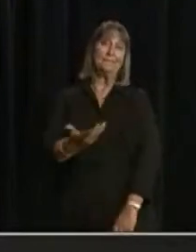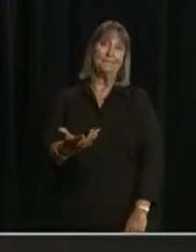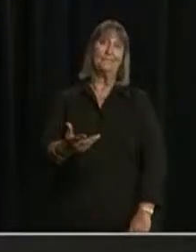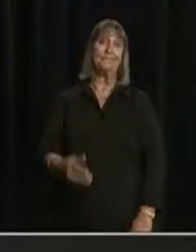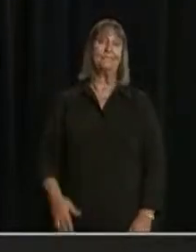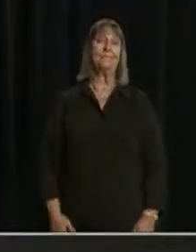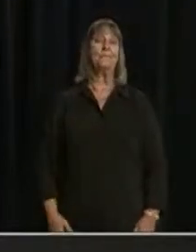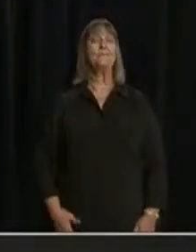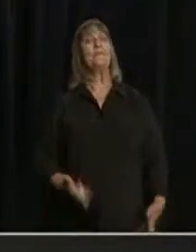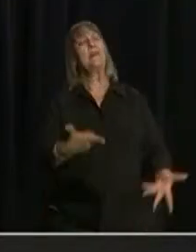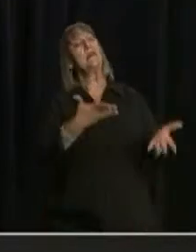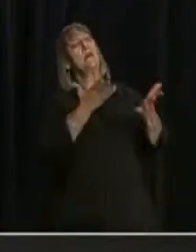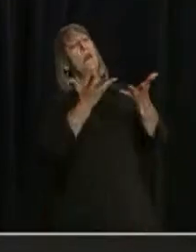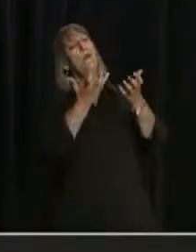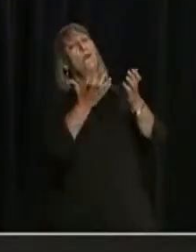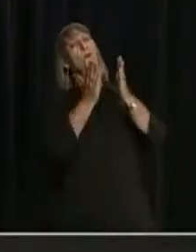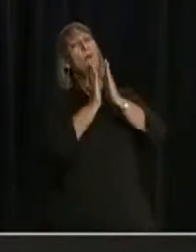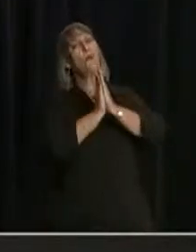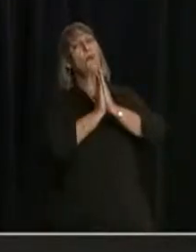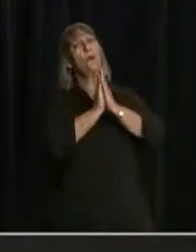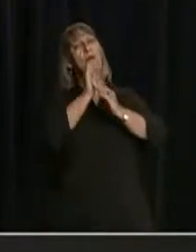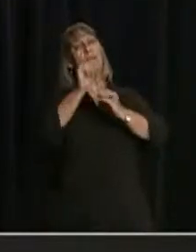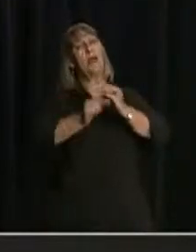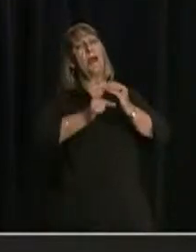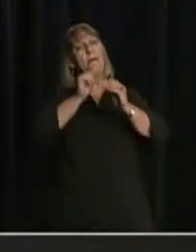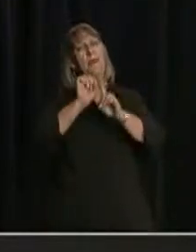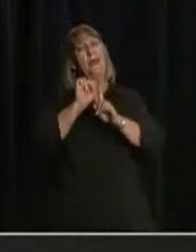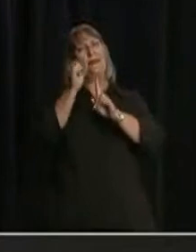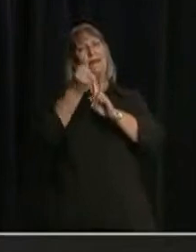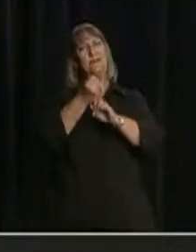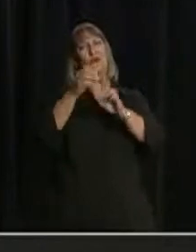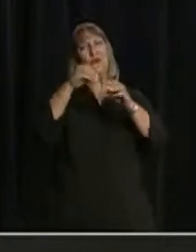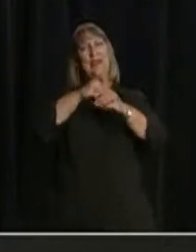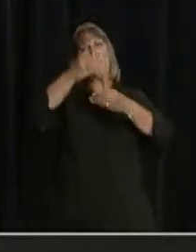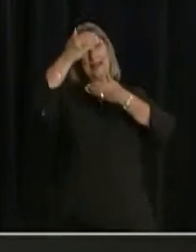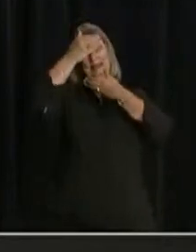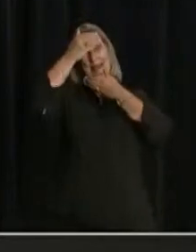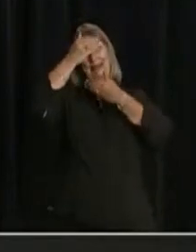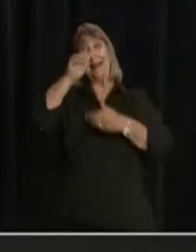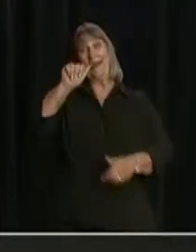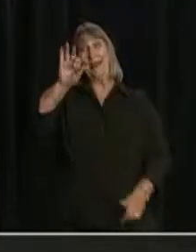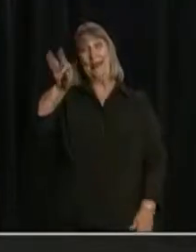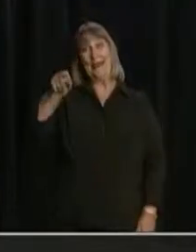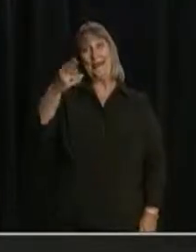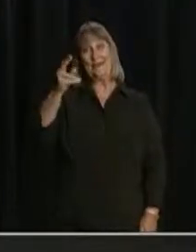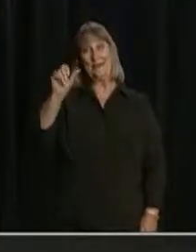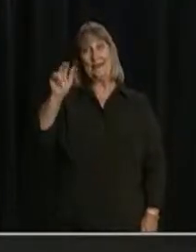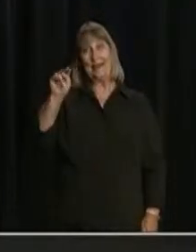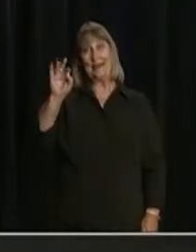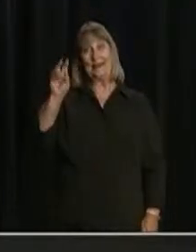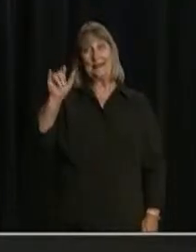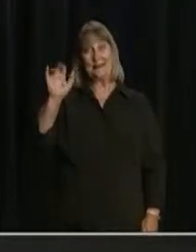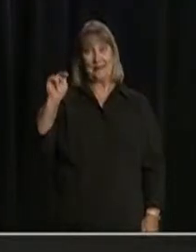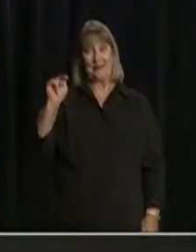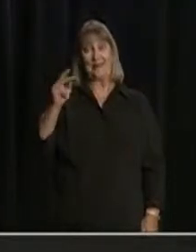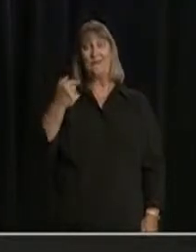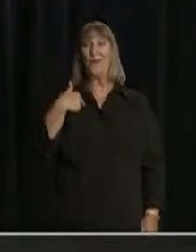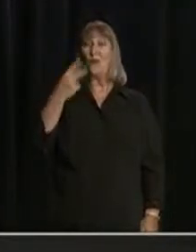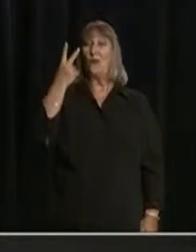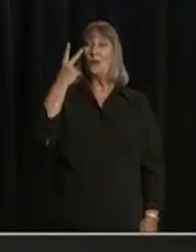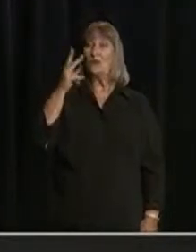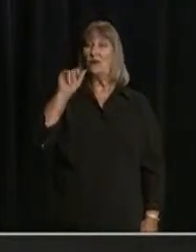Mayor, if I could ask about the situation with Afghanistan, we saw that the Archbishop talking about,